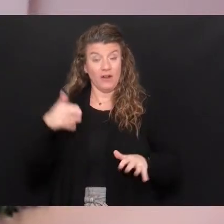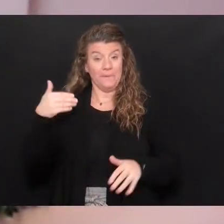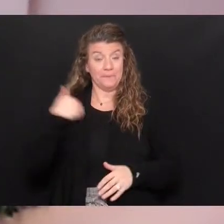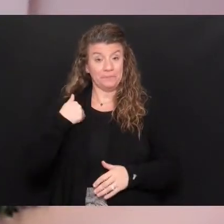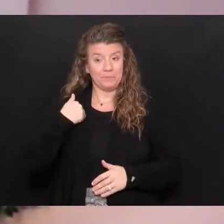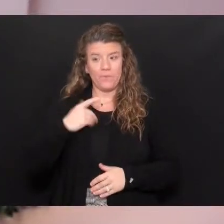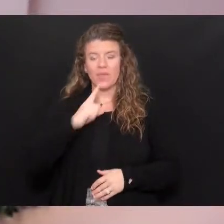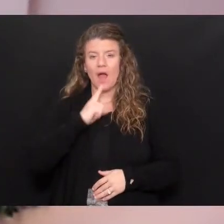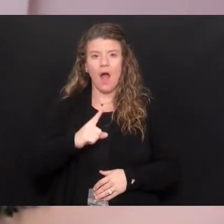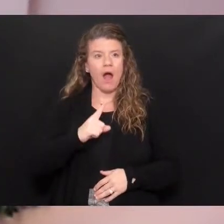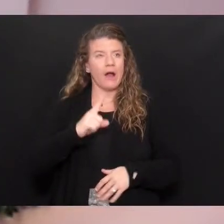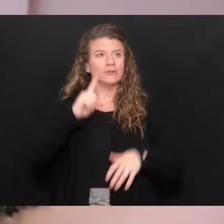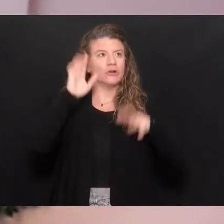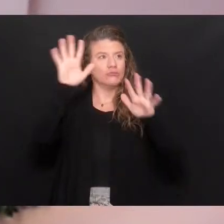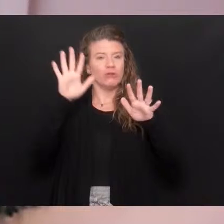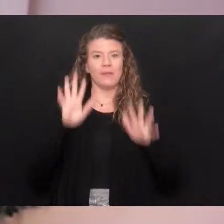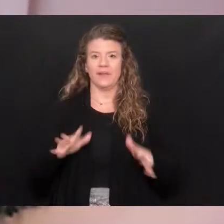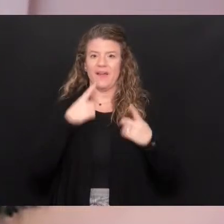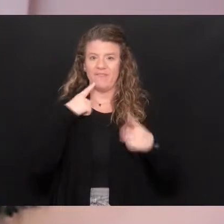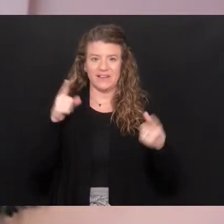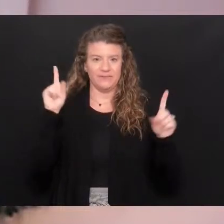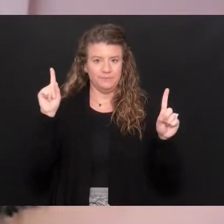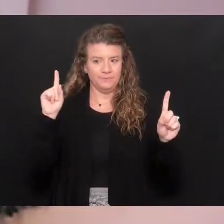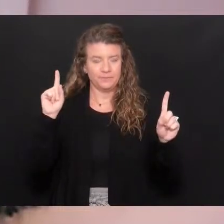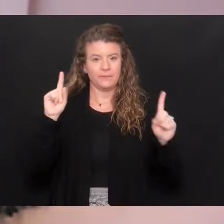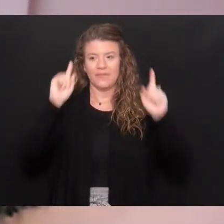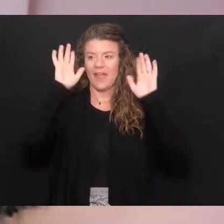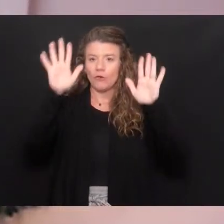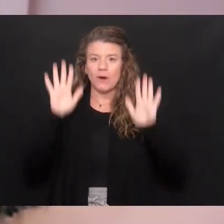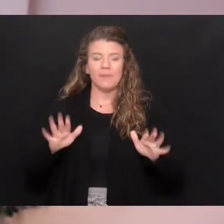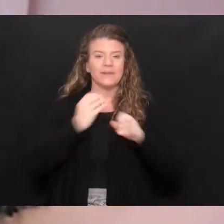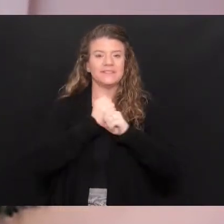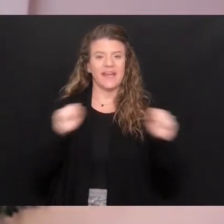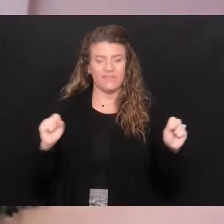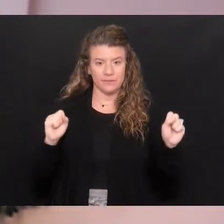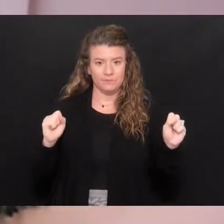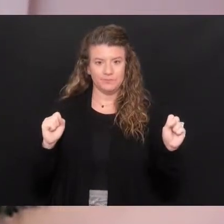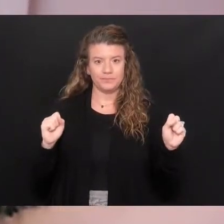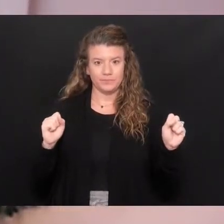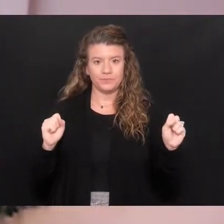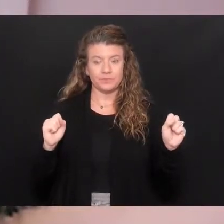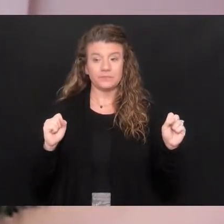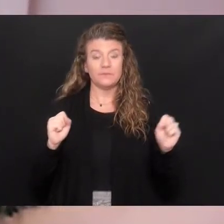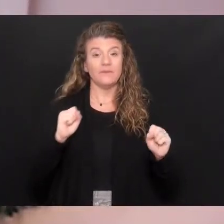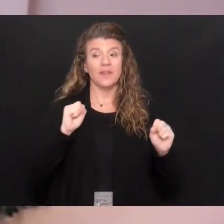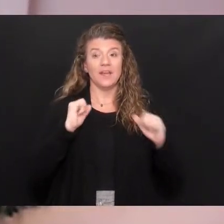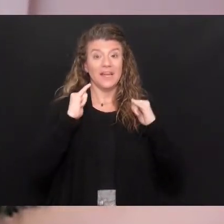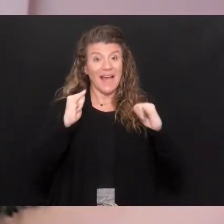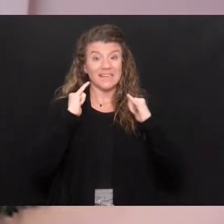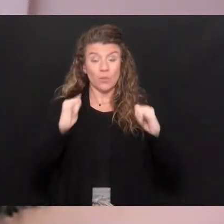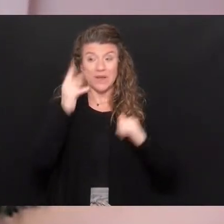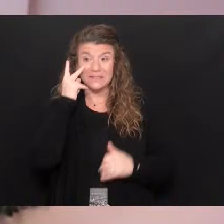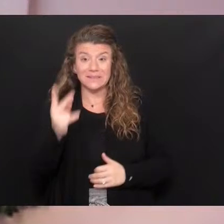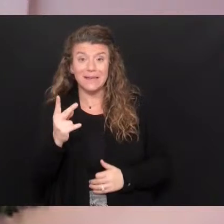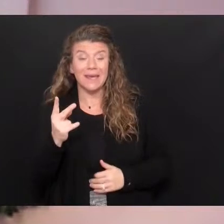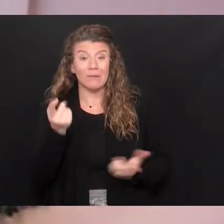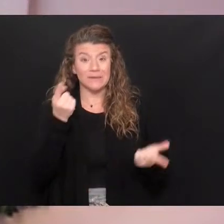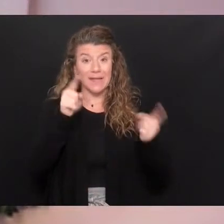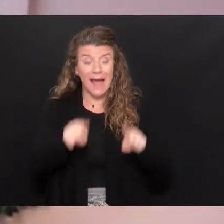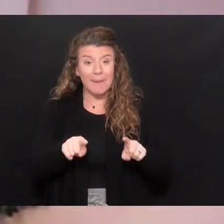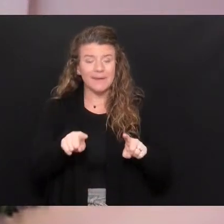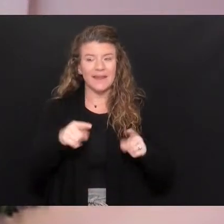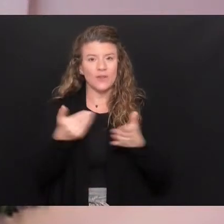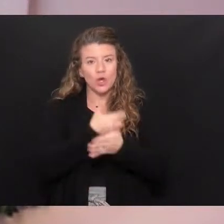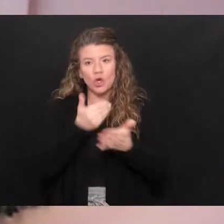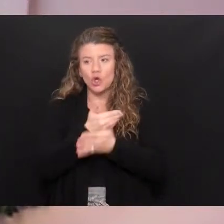are incredibly effective and are incredibly safe. And as we see the variants,